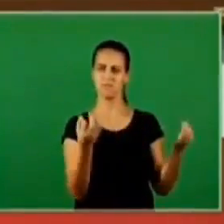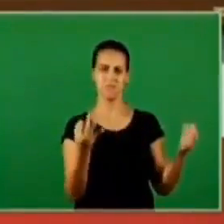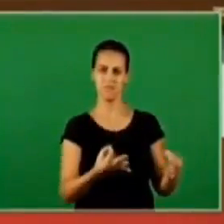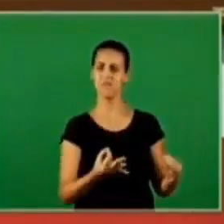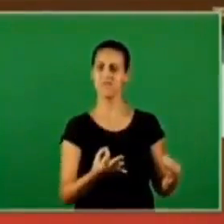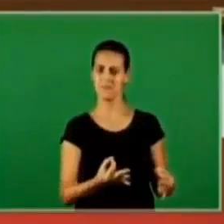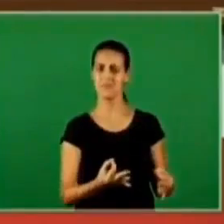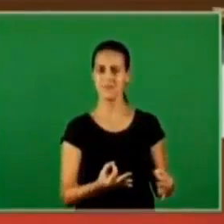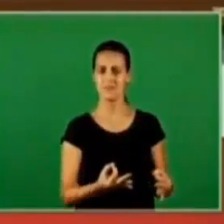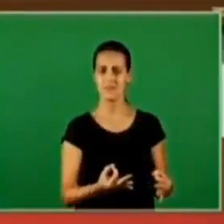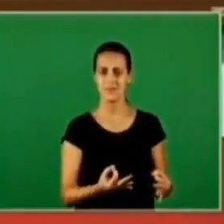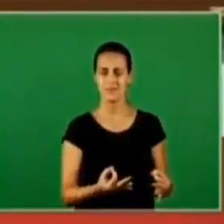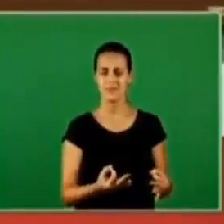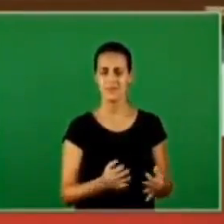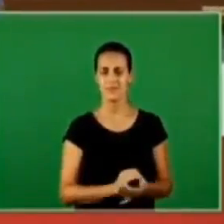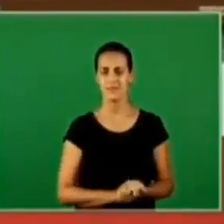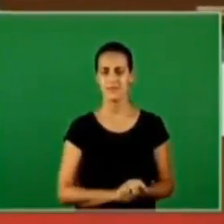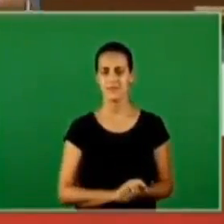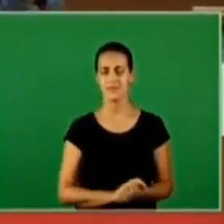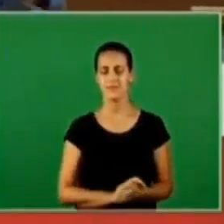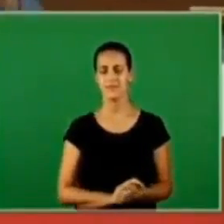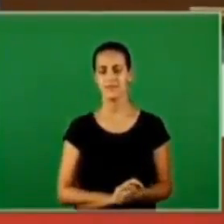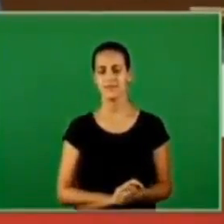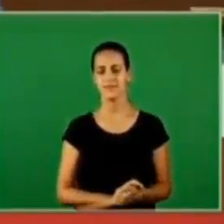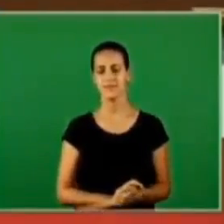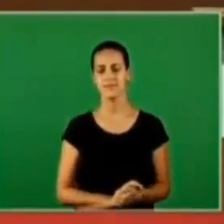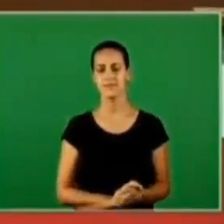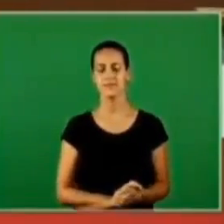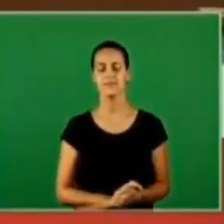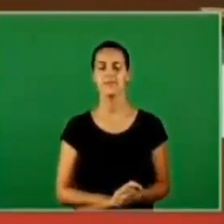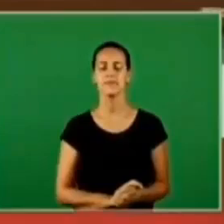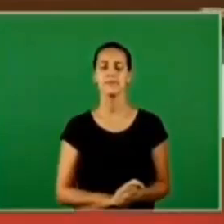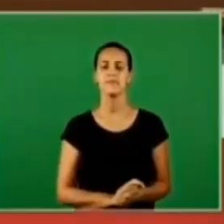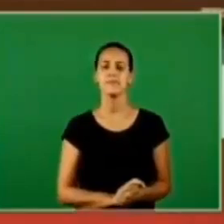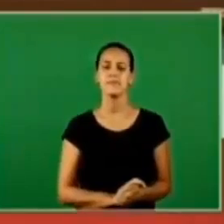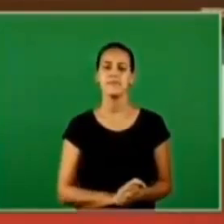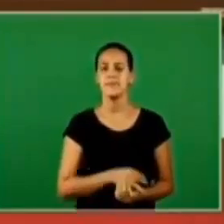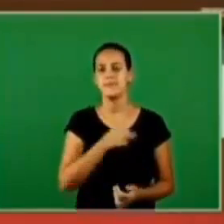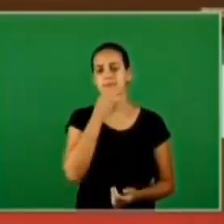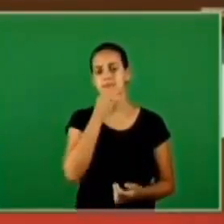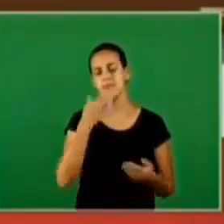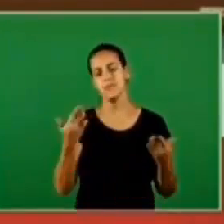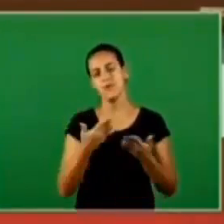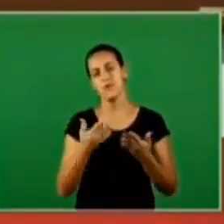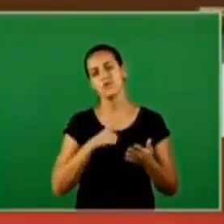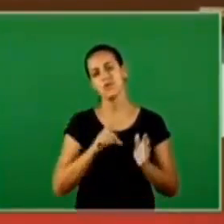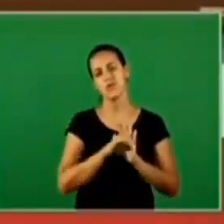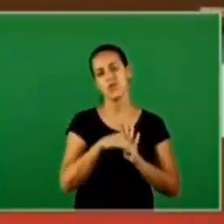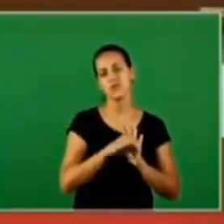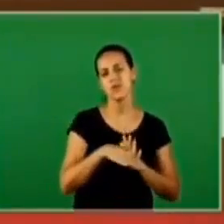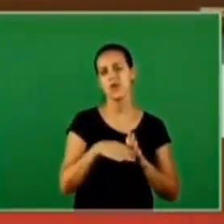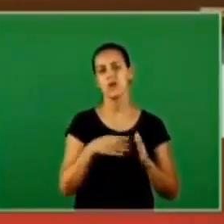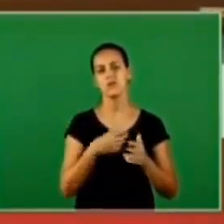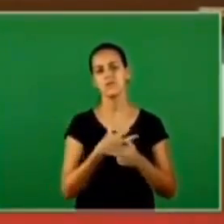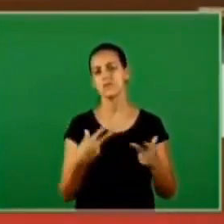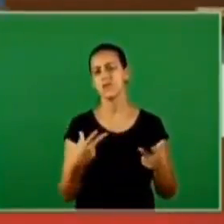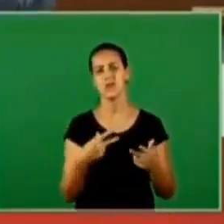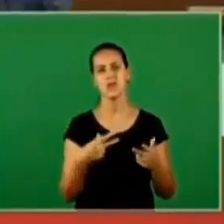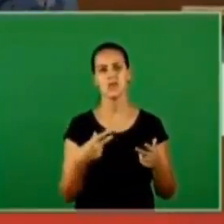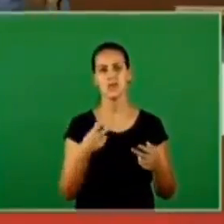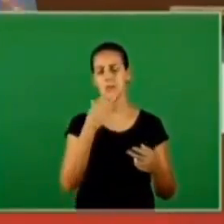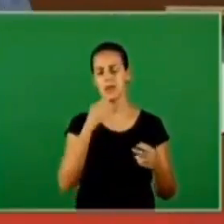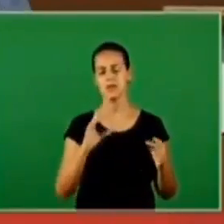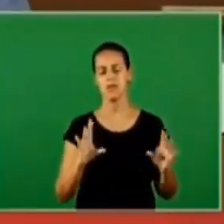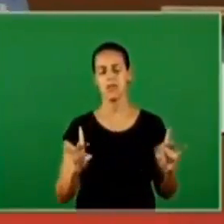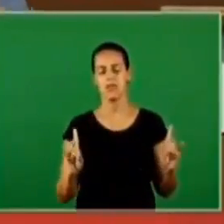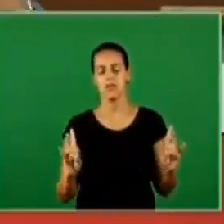here and place you inside of a religion. Today you have many concepts. You have telepathy, you